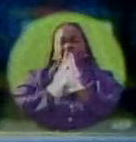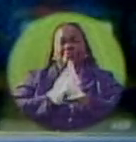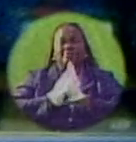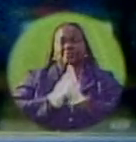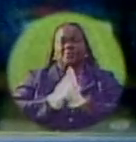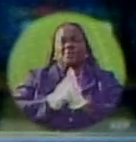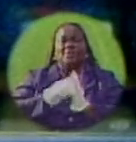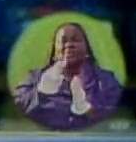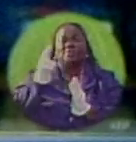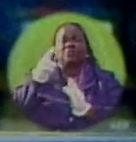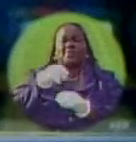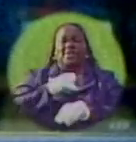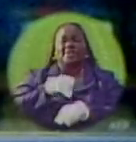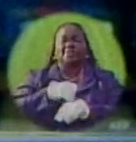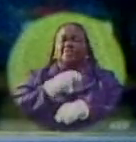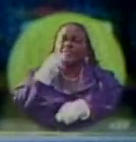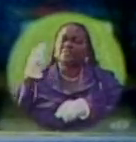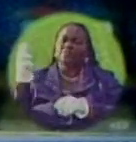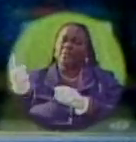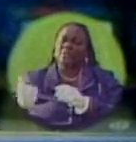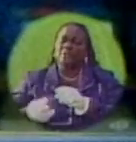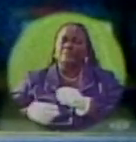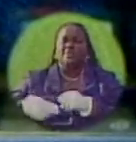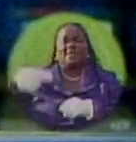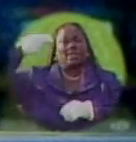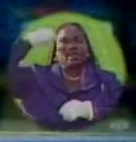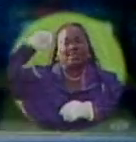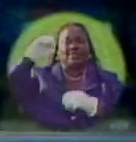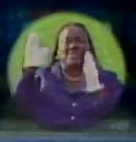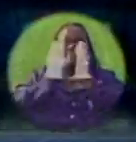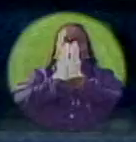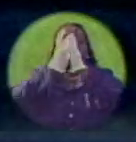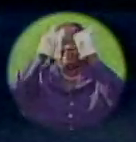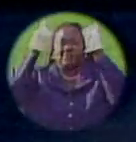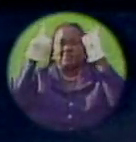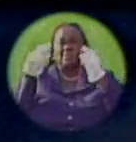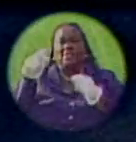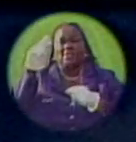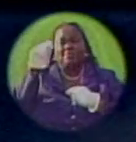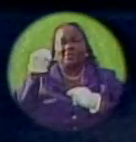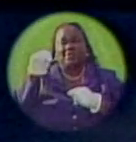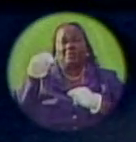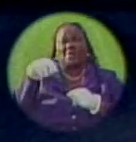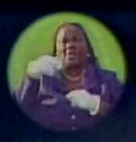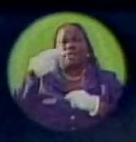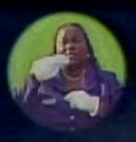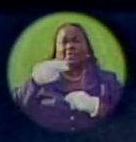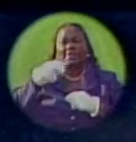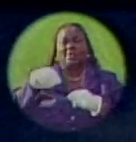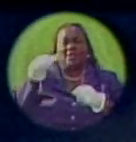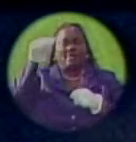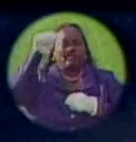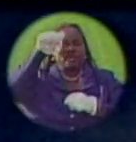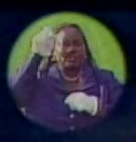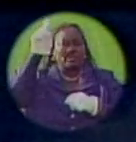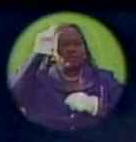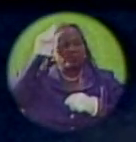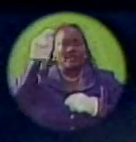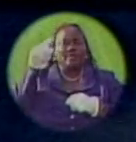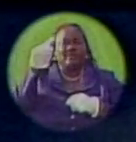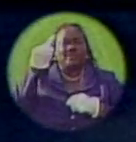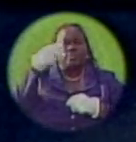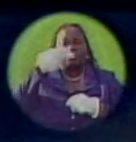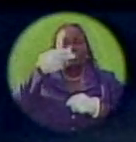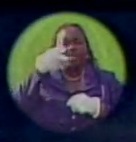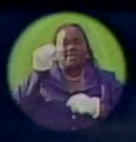The Twin Islands State welcomes His Excellency Mikko Paihala, Ambassador of the Kingdom of Finland, on Monday. The